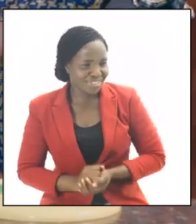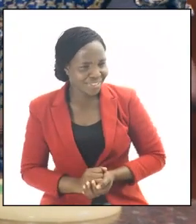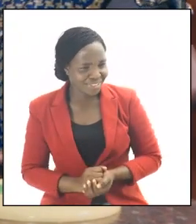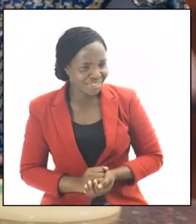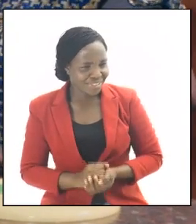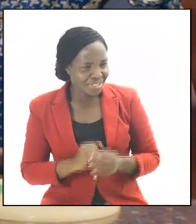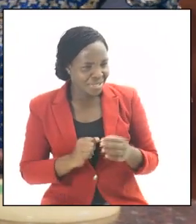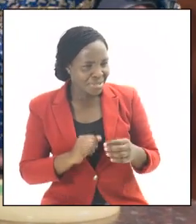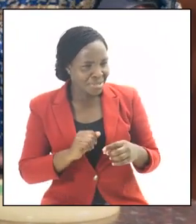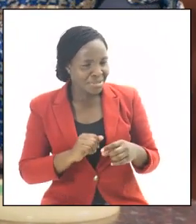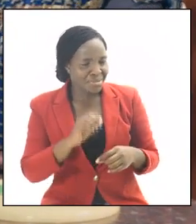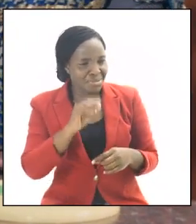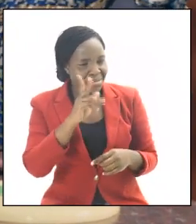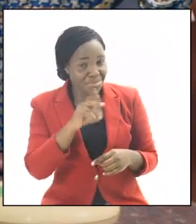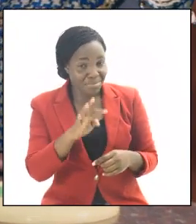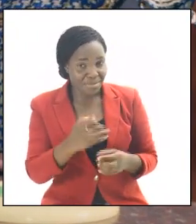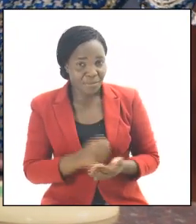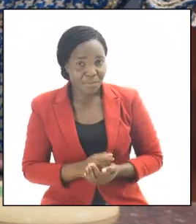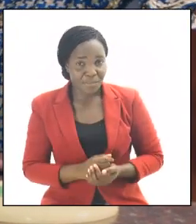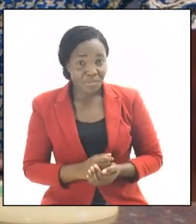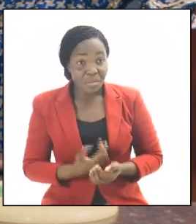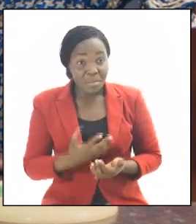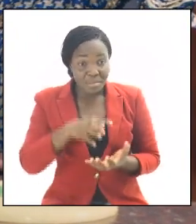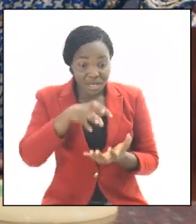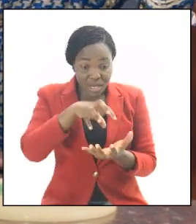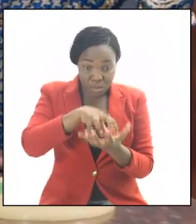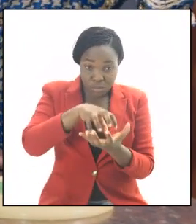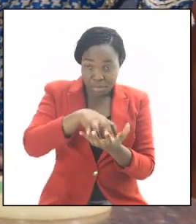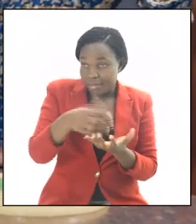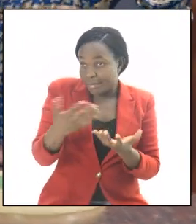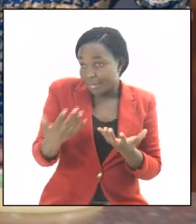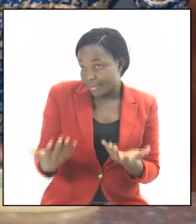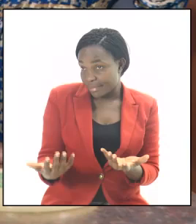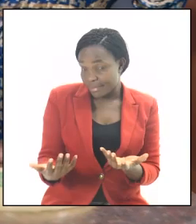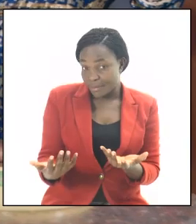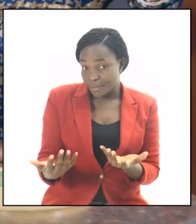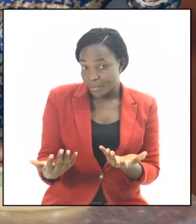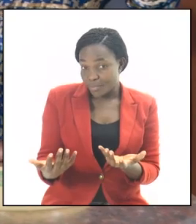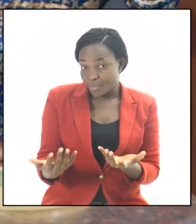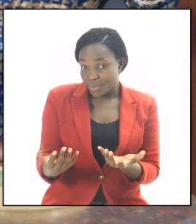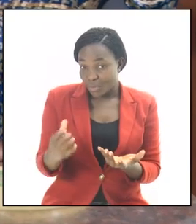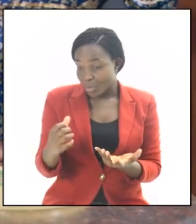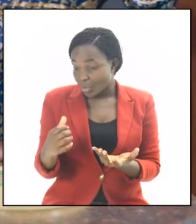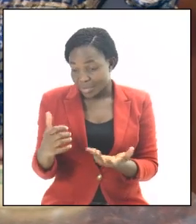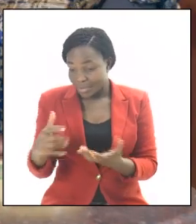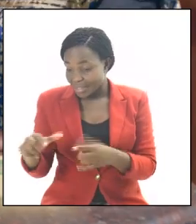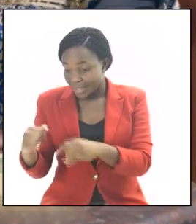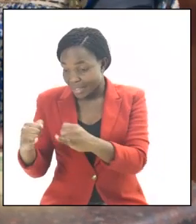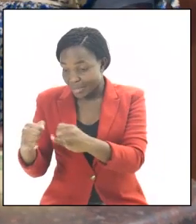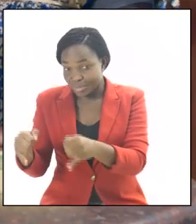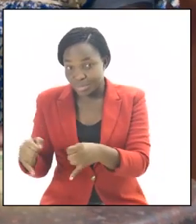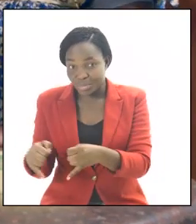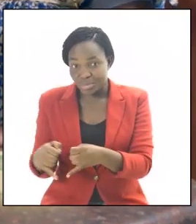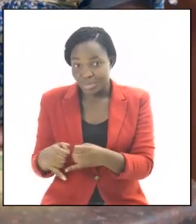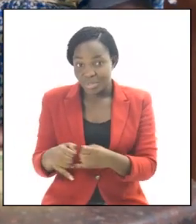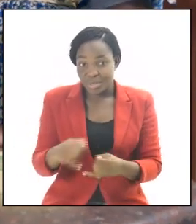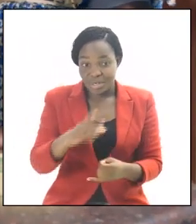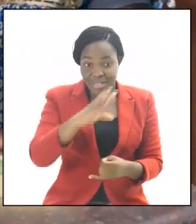No, Ansel. It can be a cake, a frisbee, a CD,